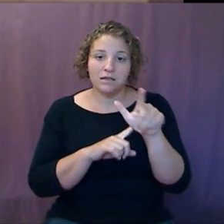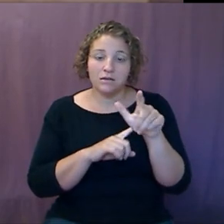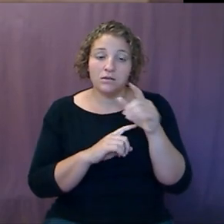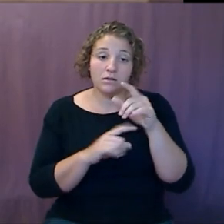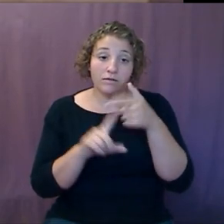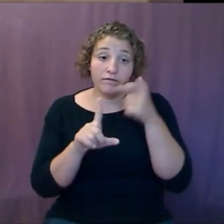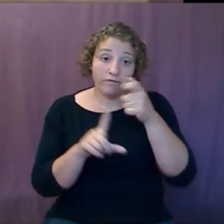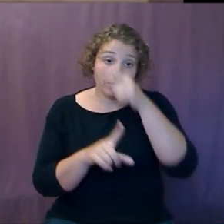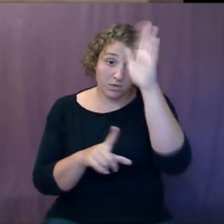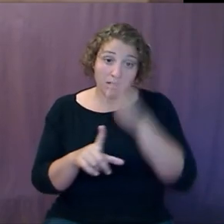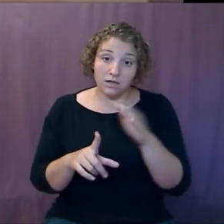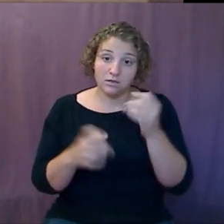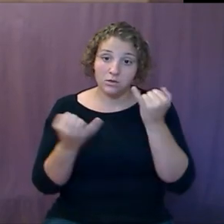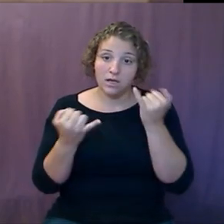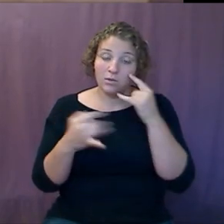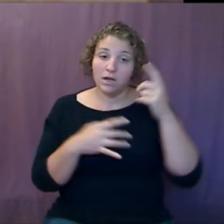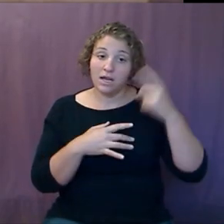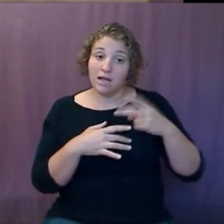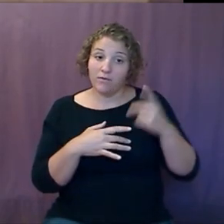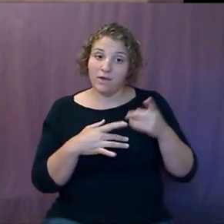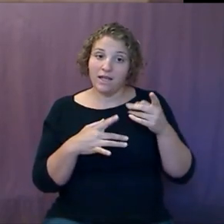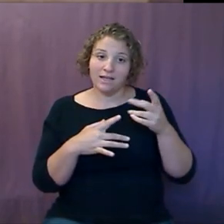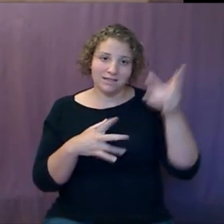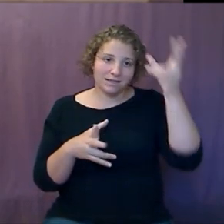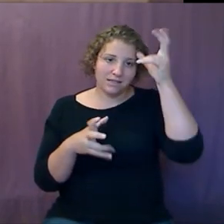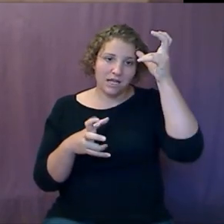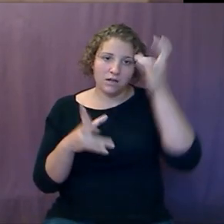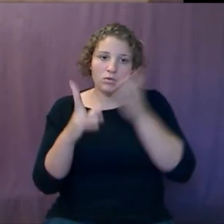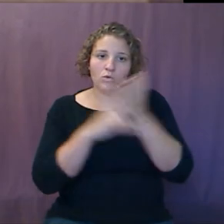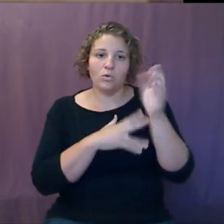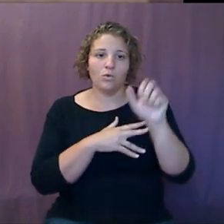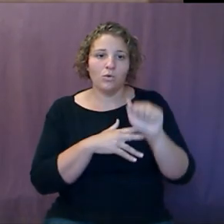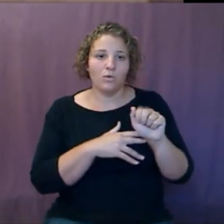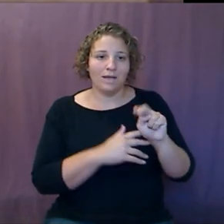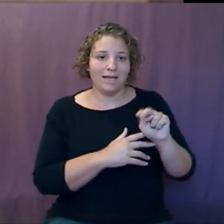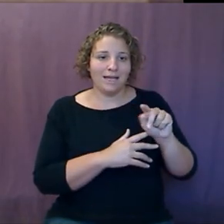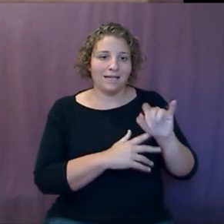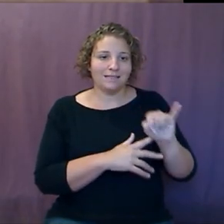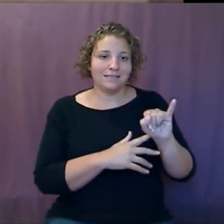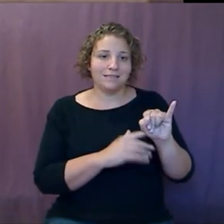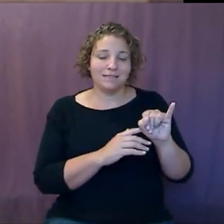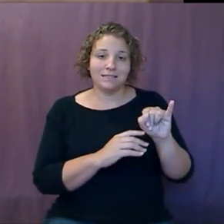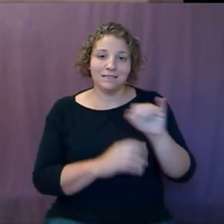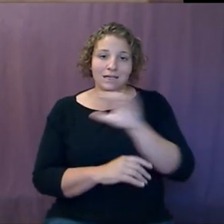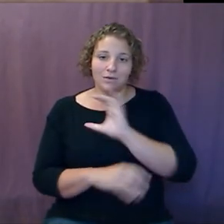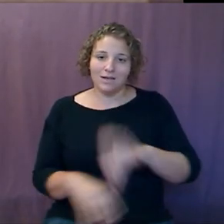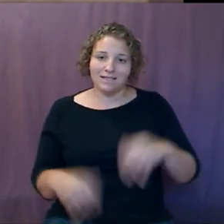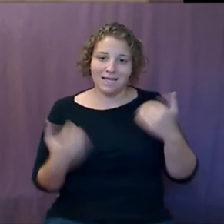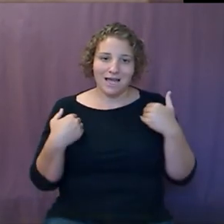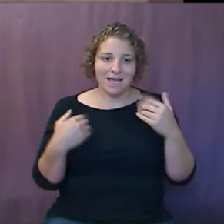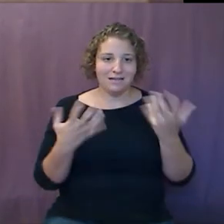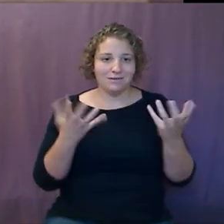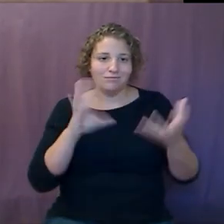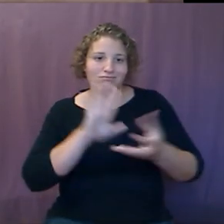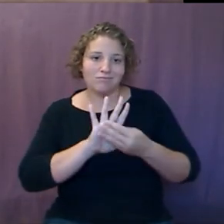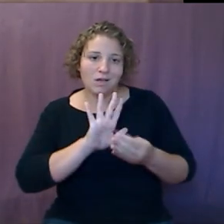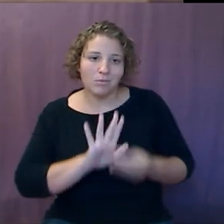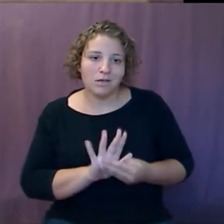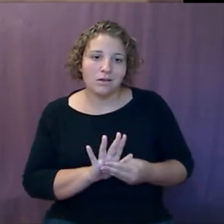period of the tribulation Satan through his Antichrist now has his own false seal he's always